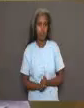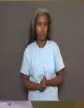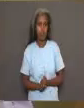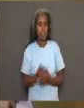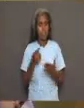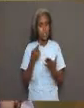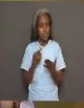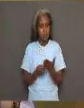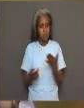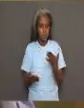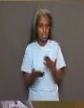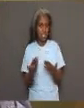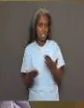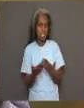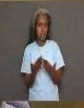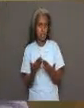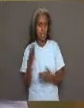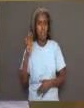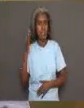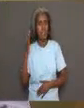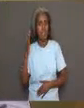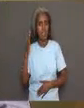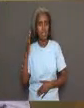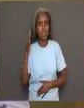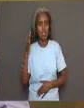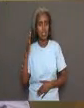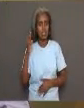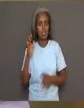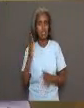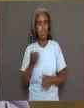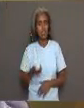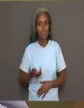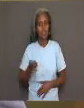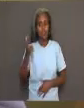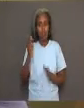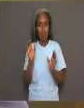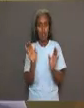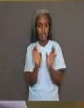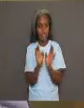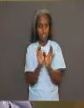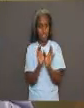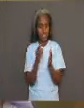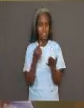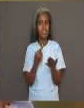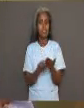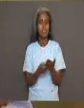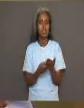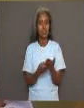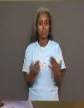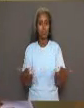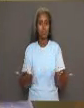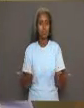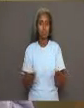They could be simple, like the fall of a card. They could be as